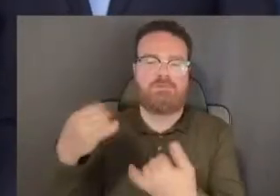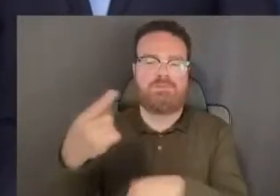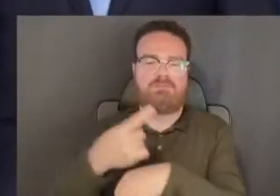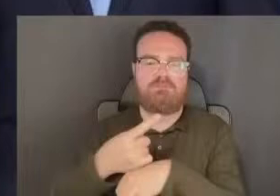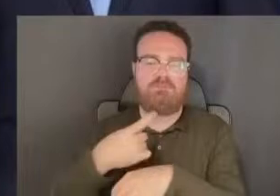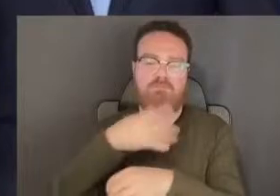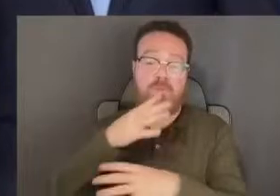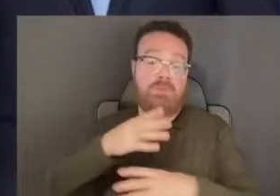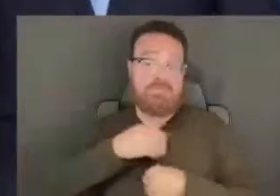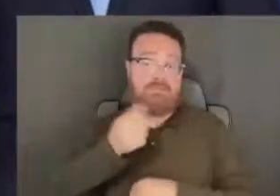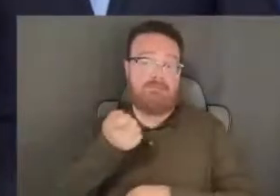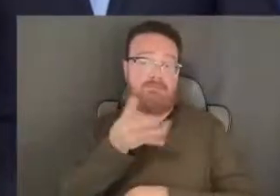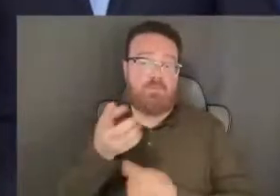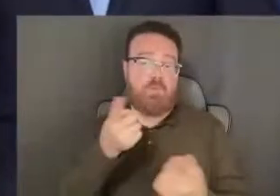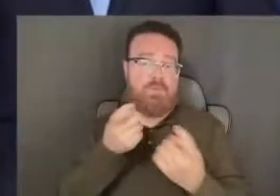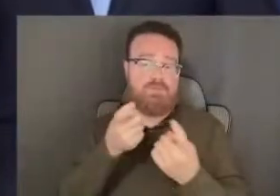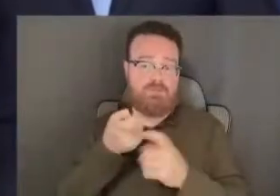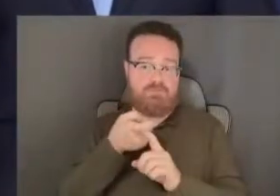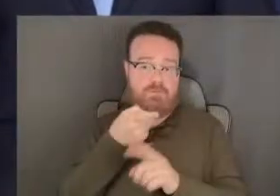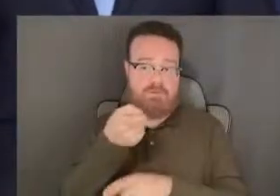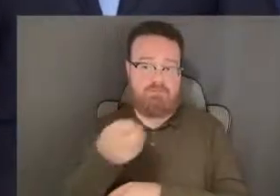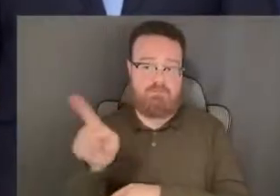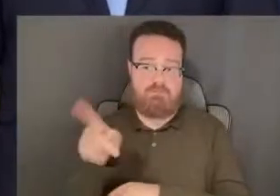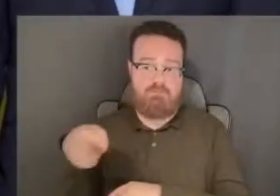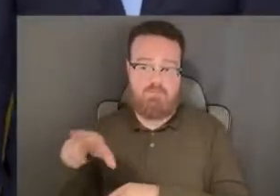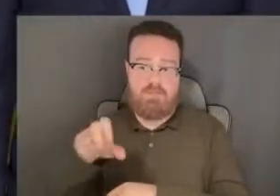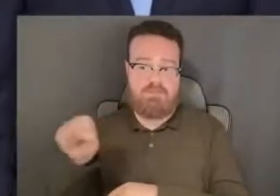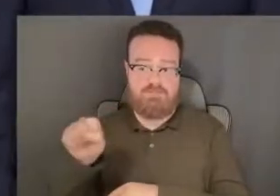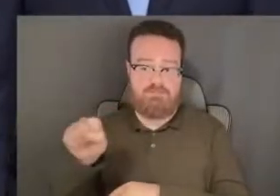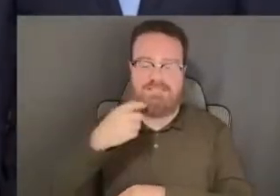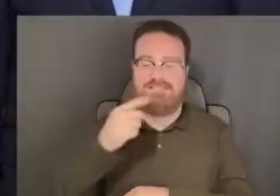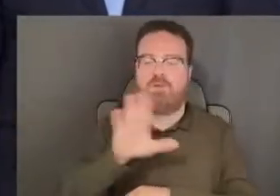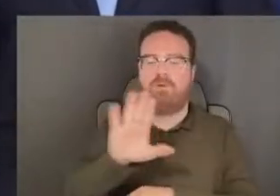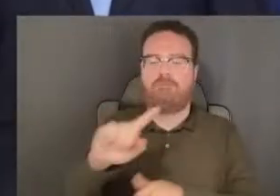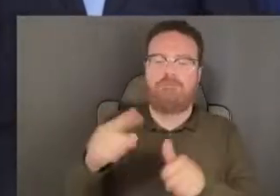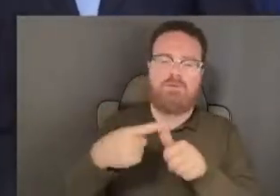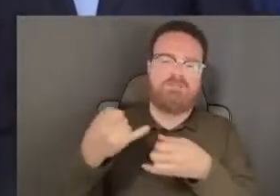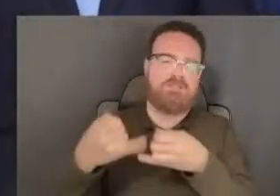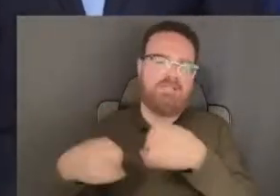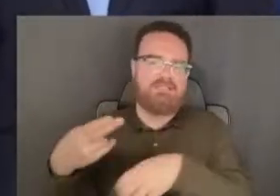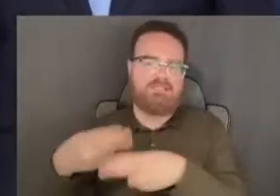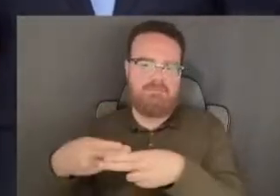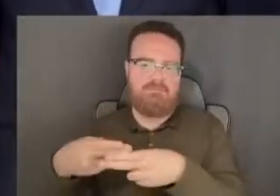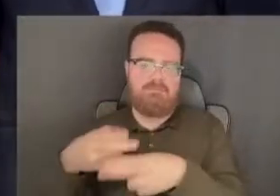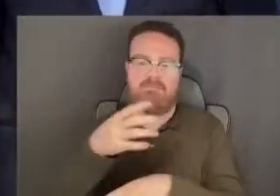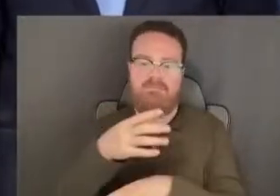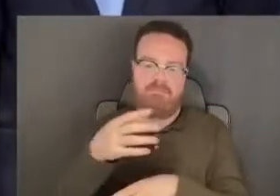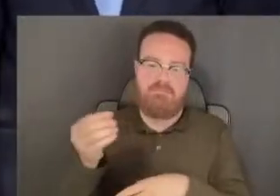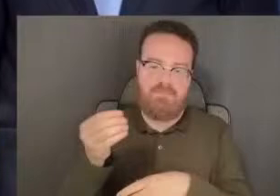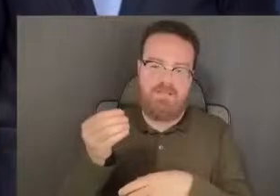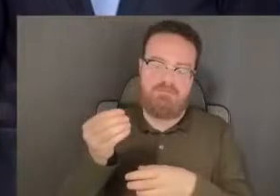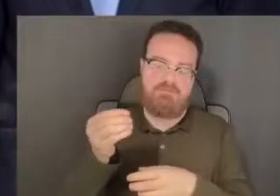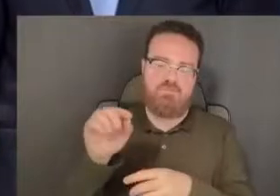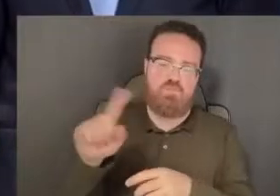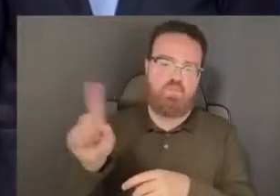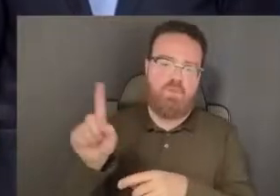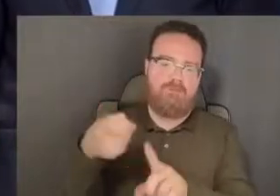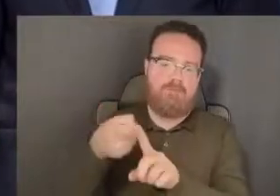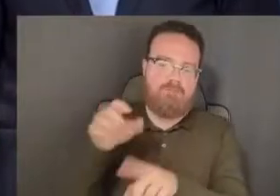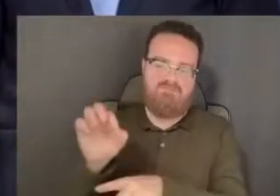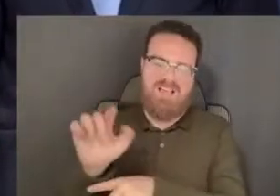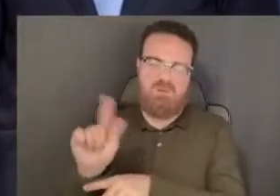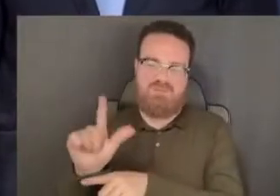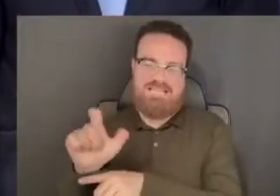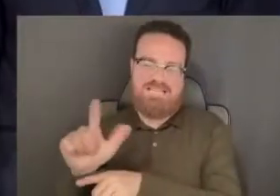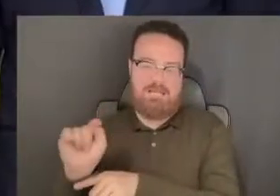If you can please say your first, last name, and outlet when I call on you, that would be great.